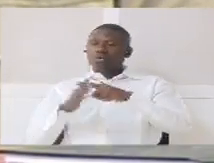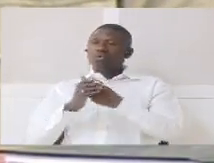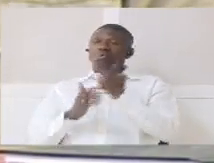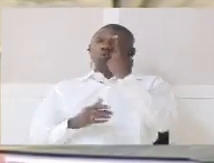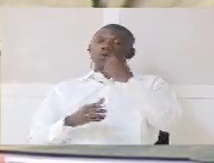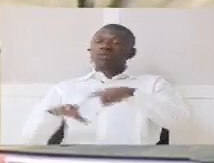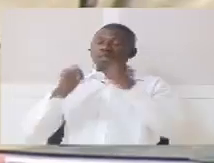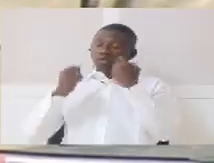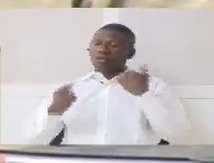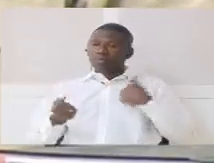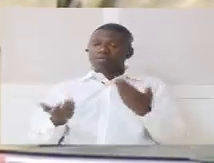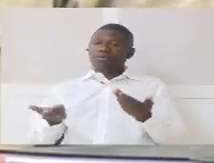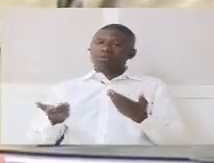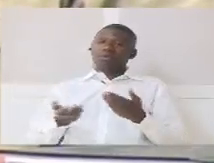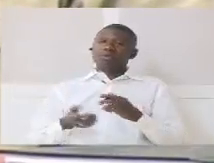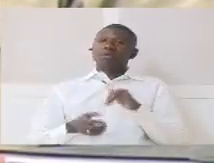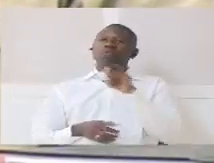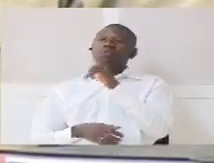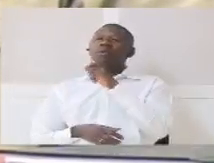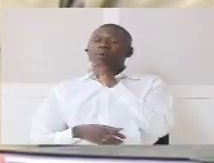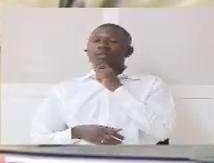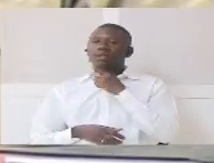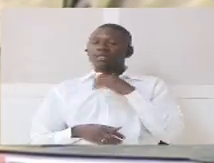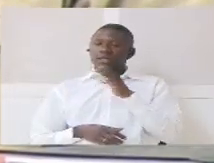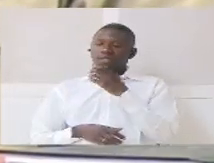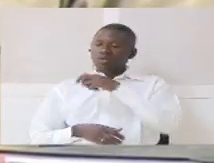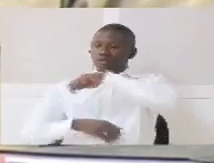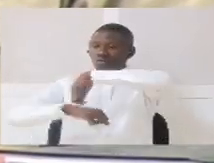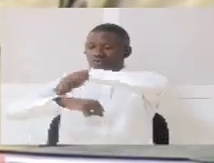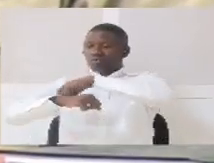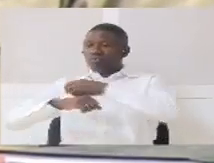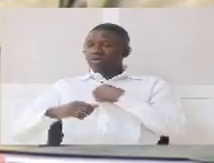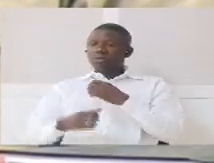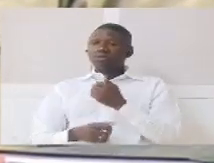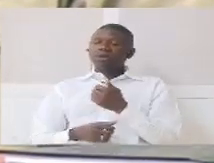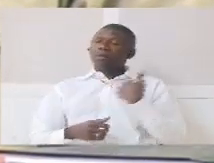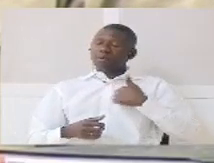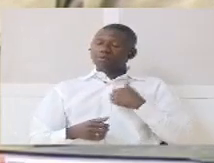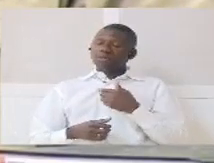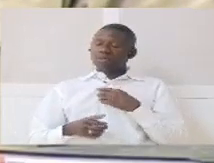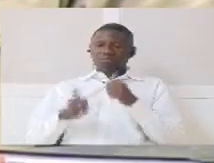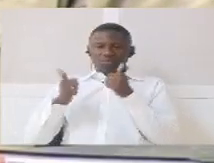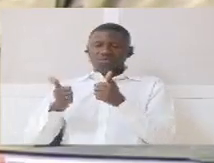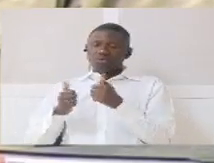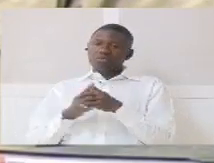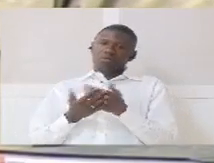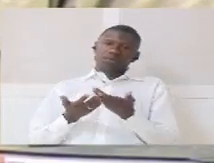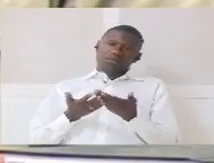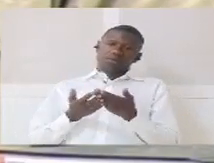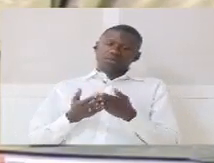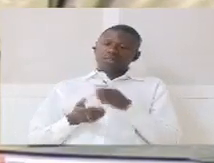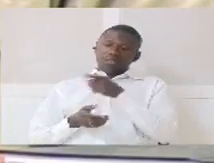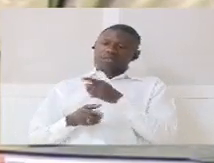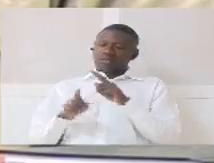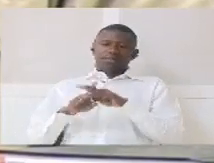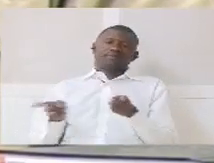800 so to 1,000 inmates. So which man can cook food for that number of people and still be good and qualitative so food? You know the difference. Right? So this